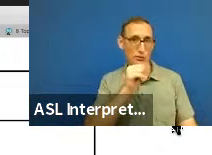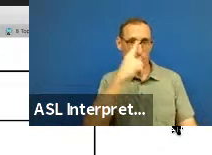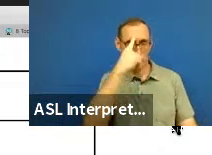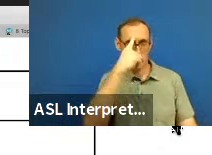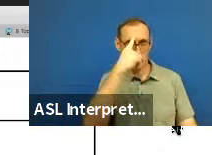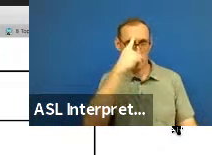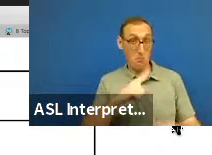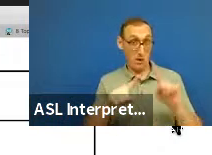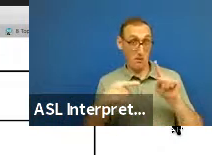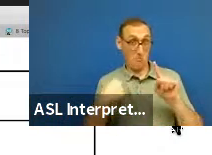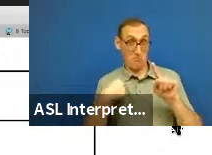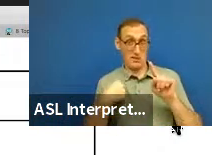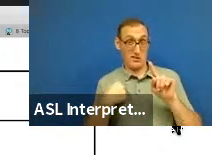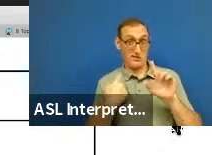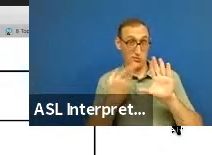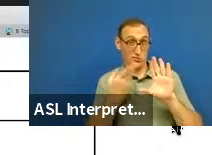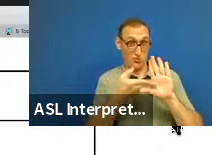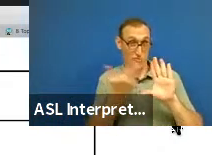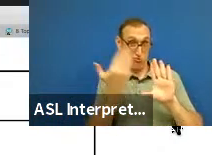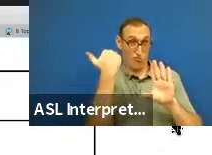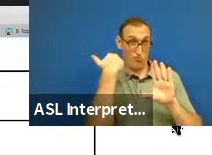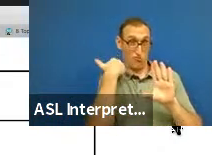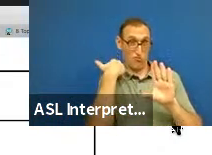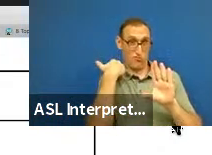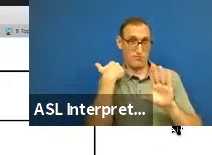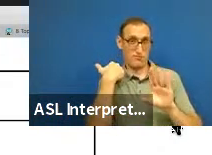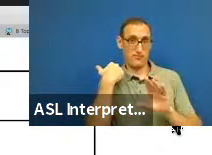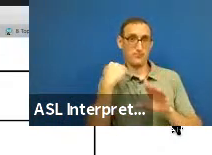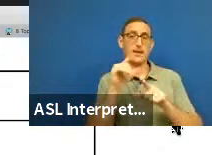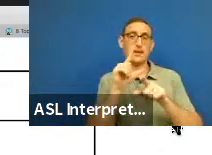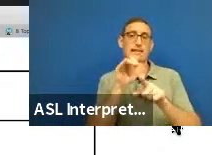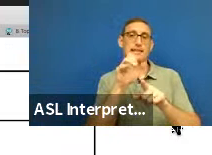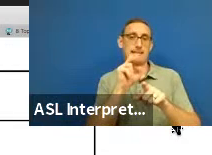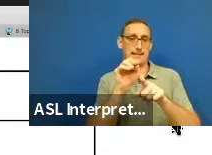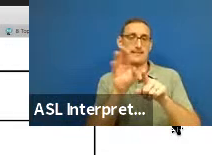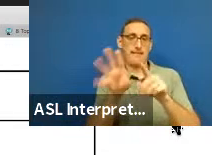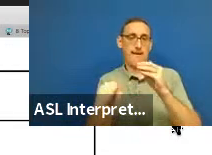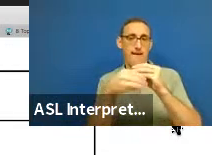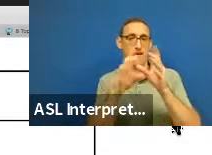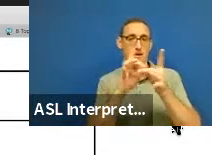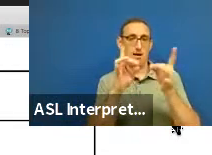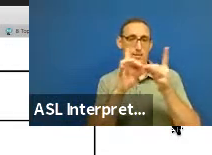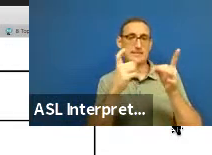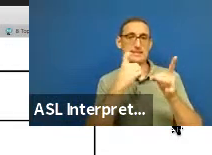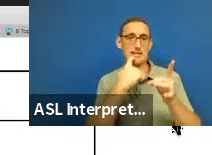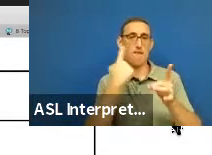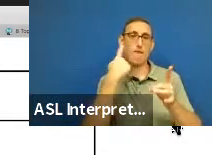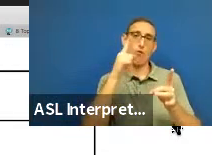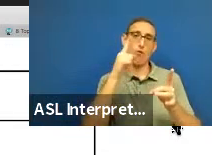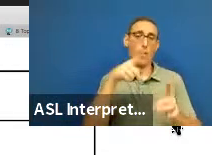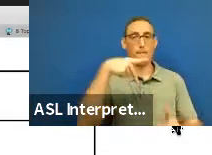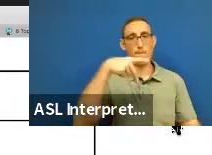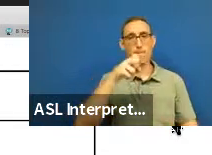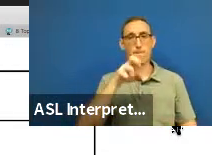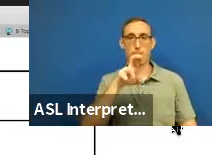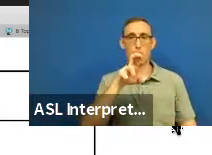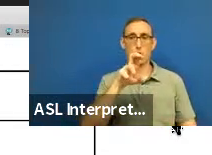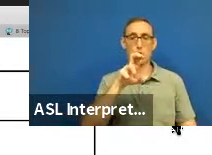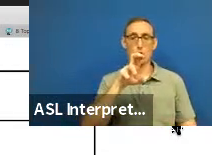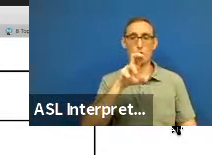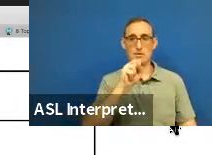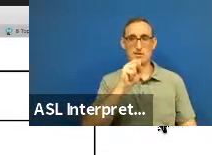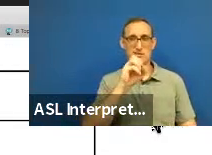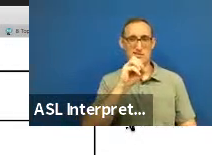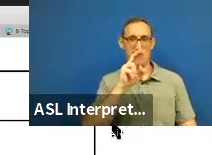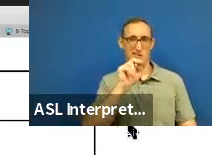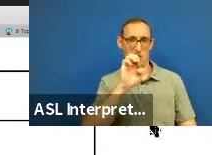say, what Lynn just put in is personnel. I was Okay, gonna say, we usually have to sometimes have a call, not a call meeting, but have one